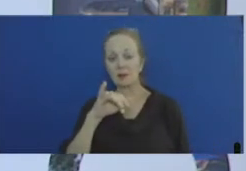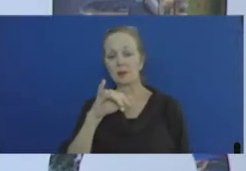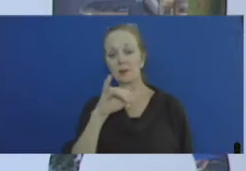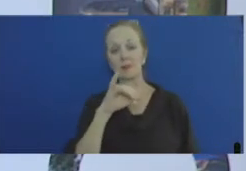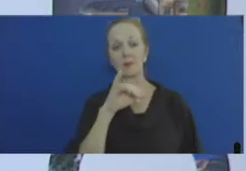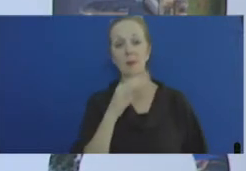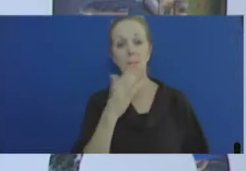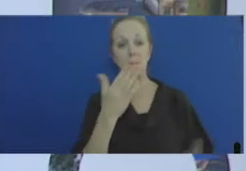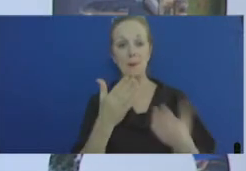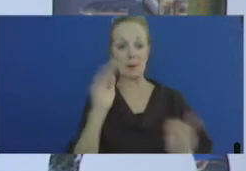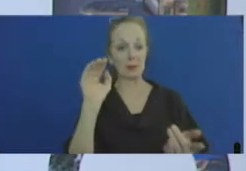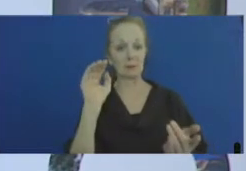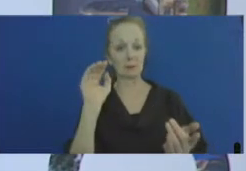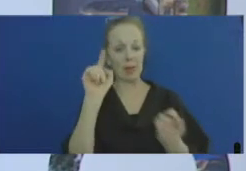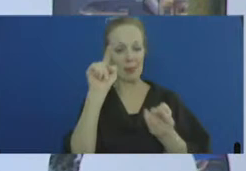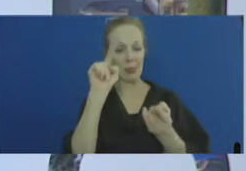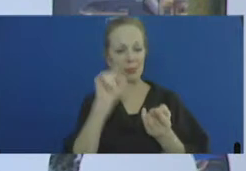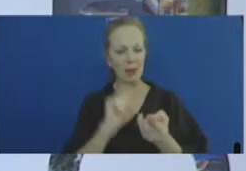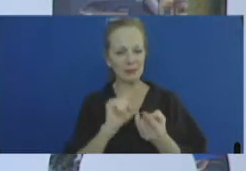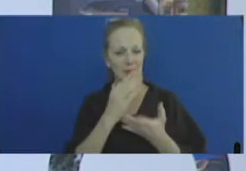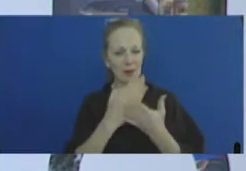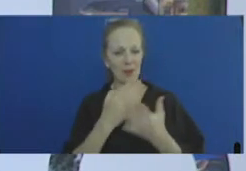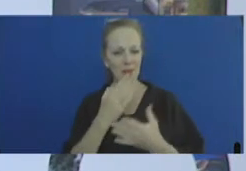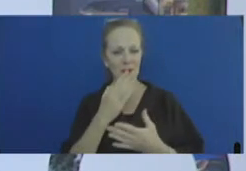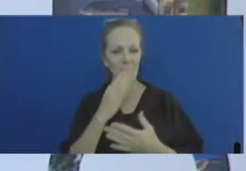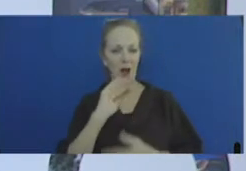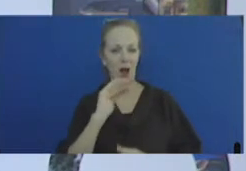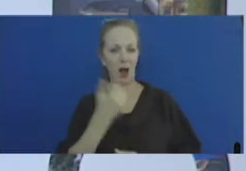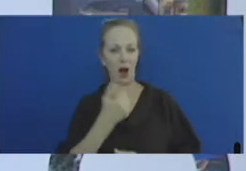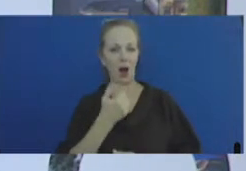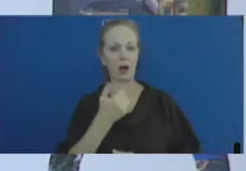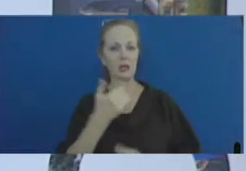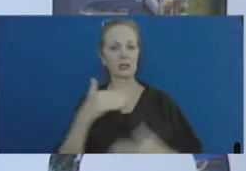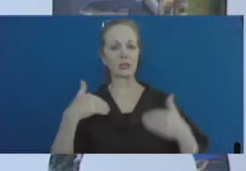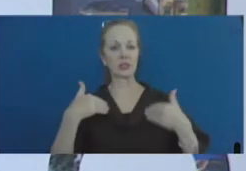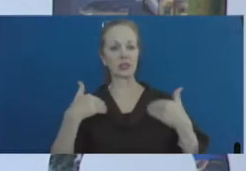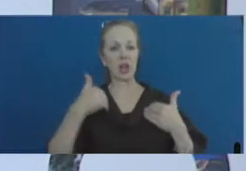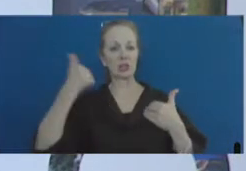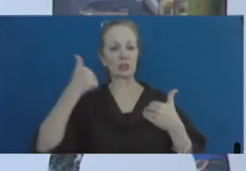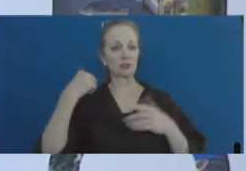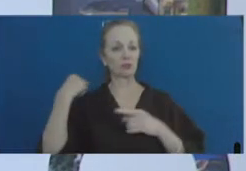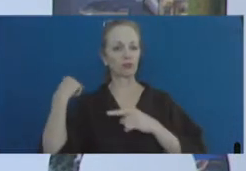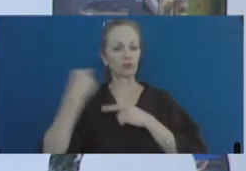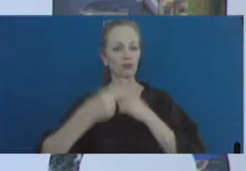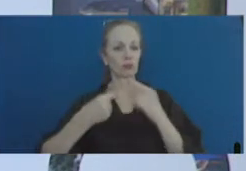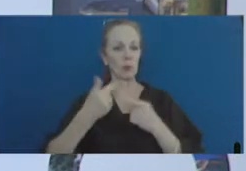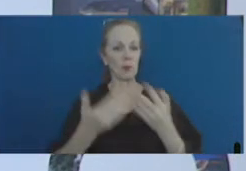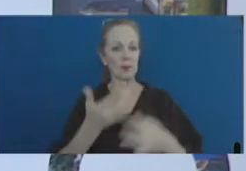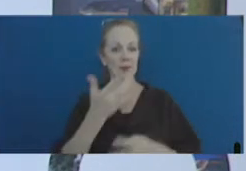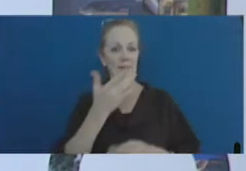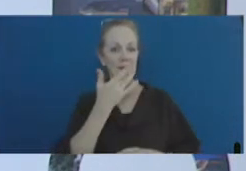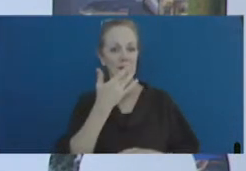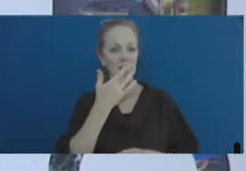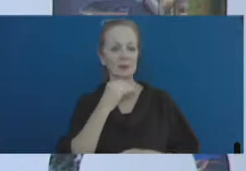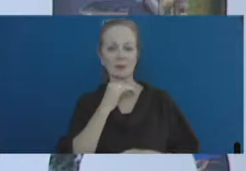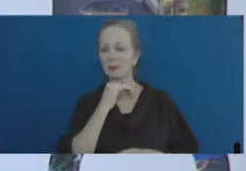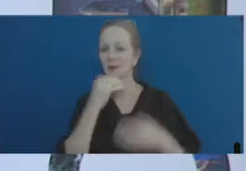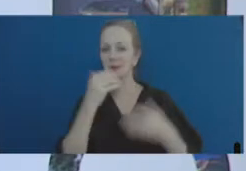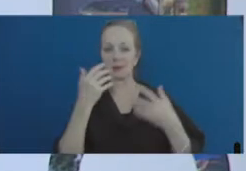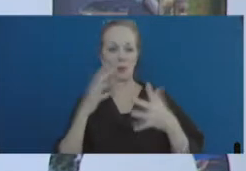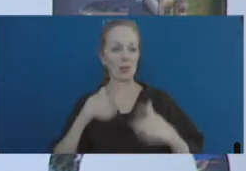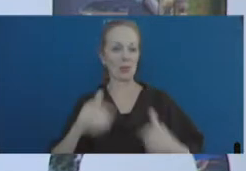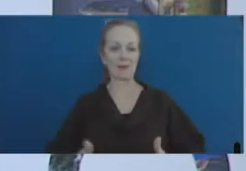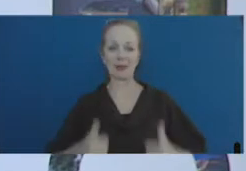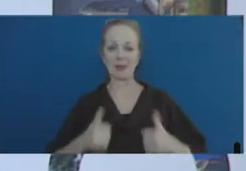maybe less of a, I think some of our younger generation may prefer to not live in a single family